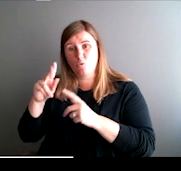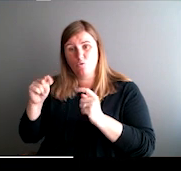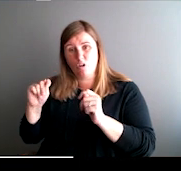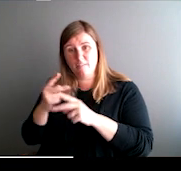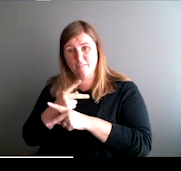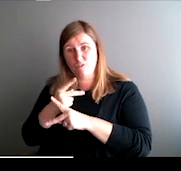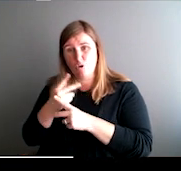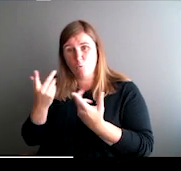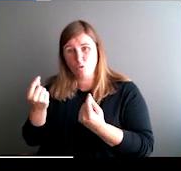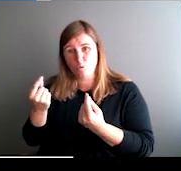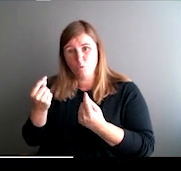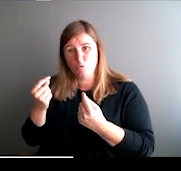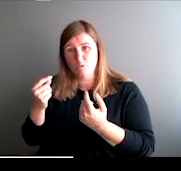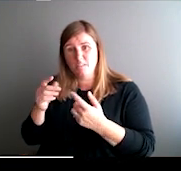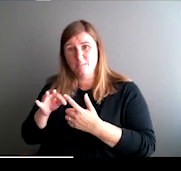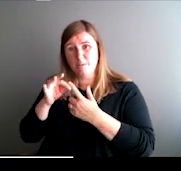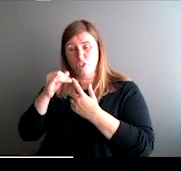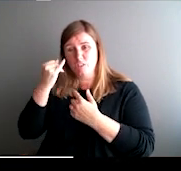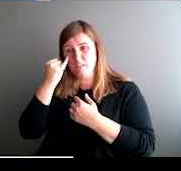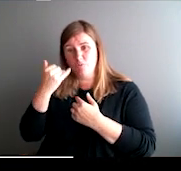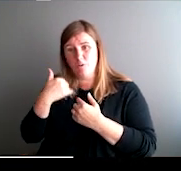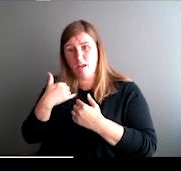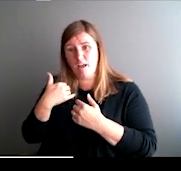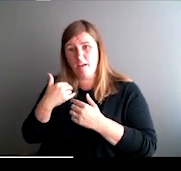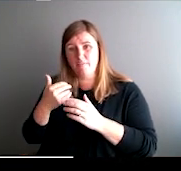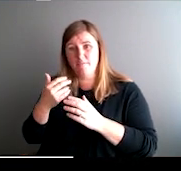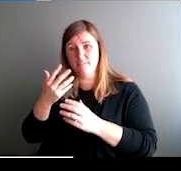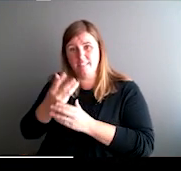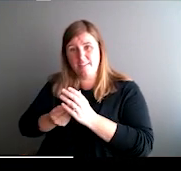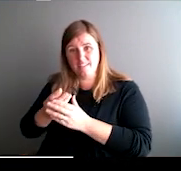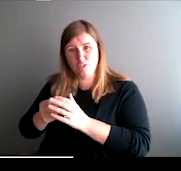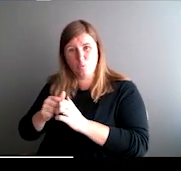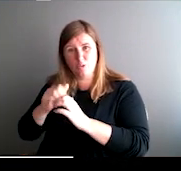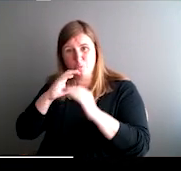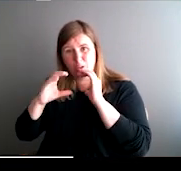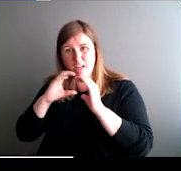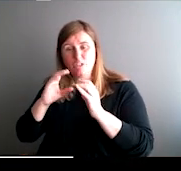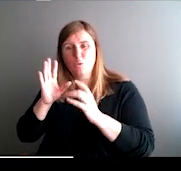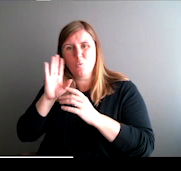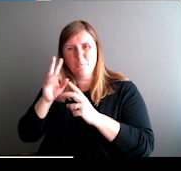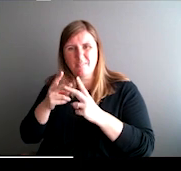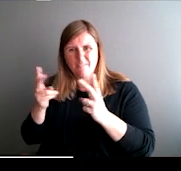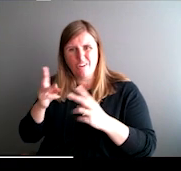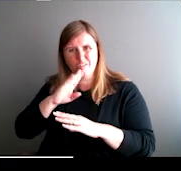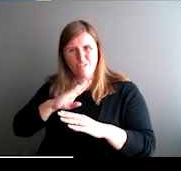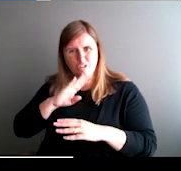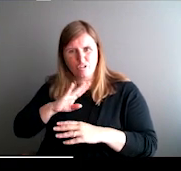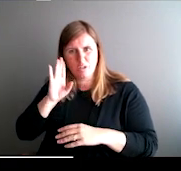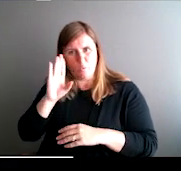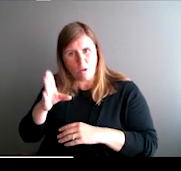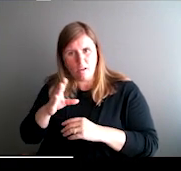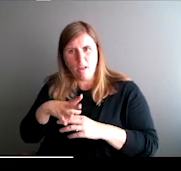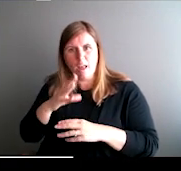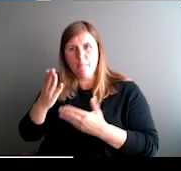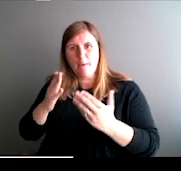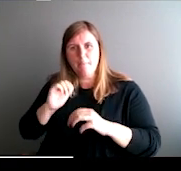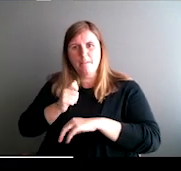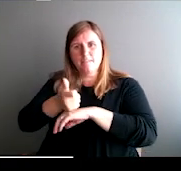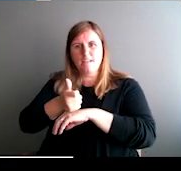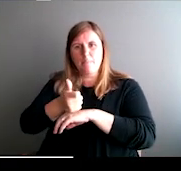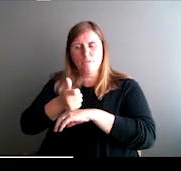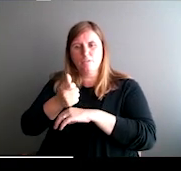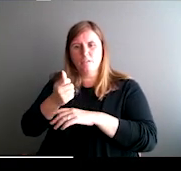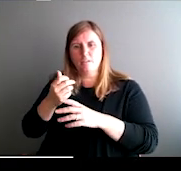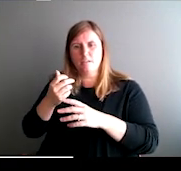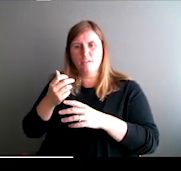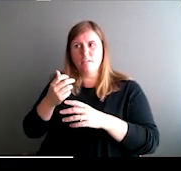out what you're supposed to do, especially if you have deficits in communication, is going to be very frustrating and may establish the value